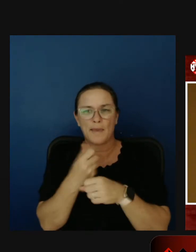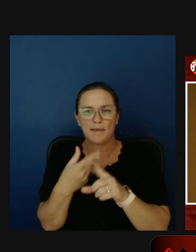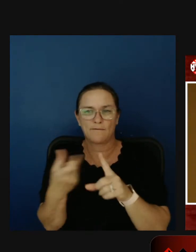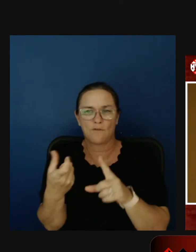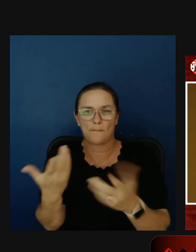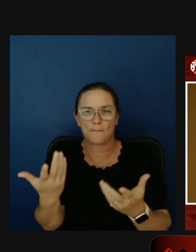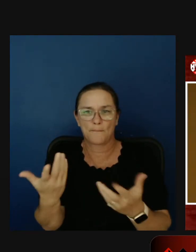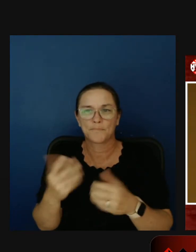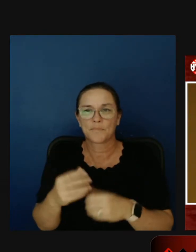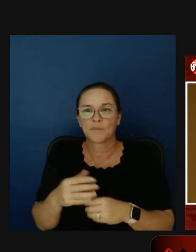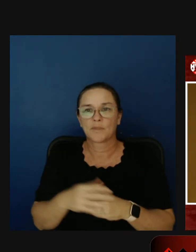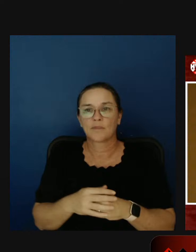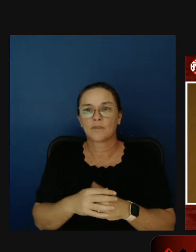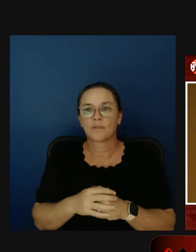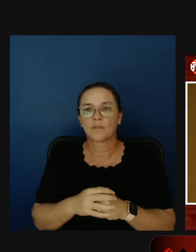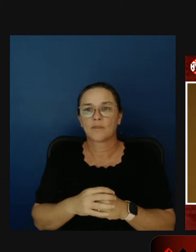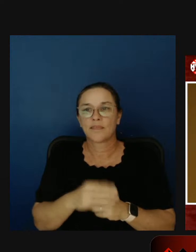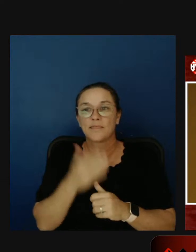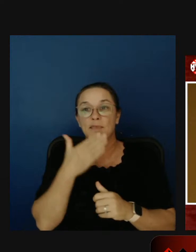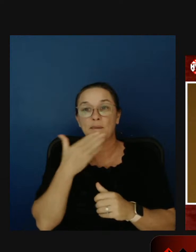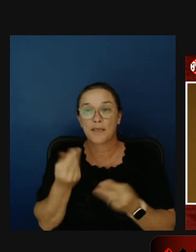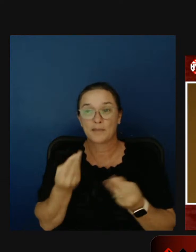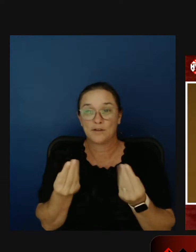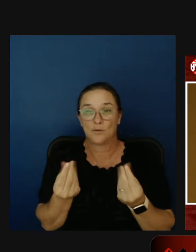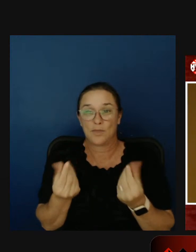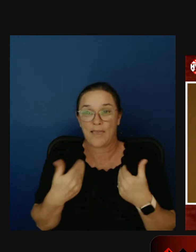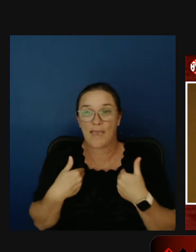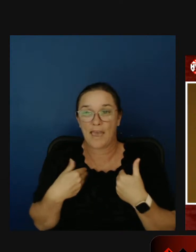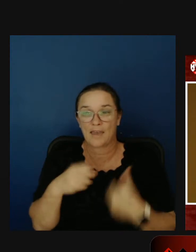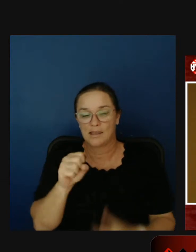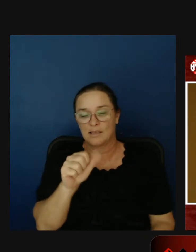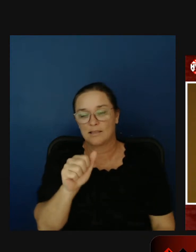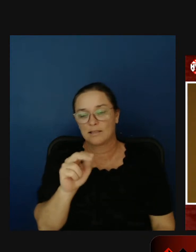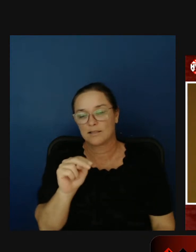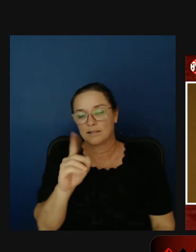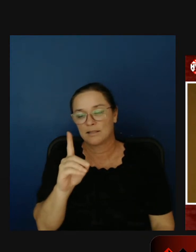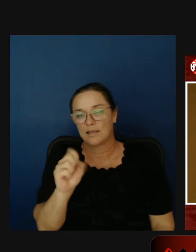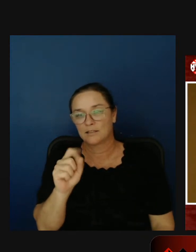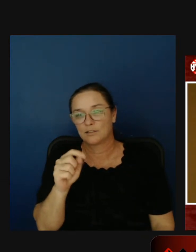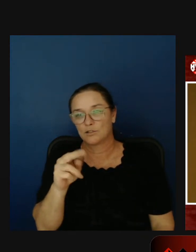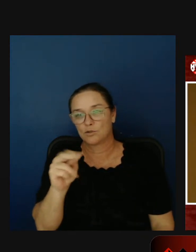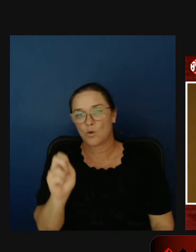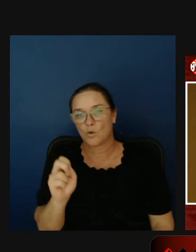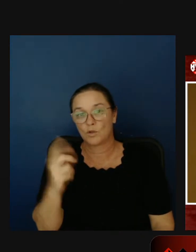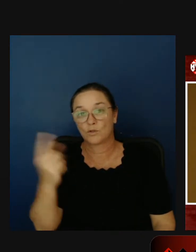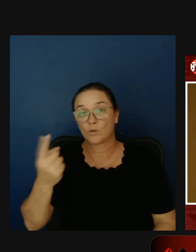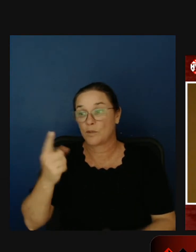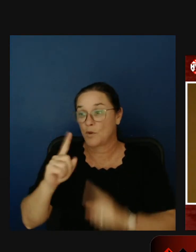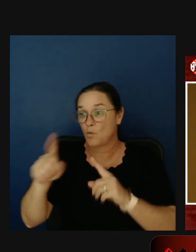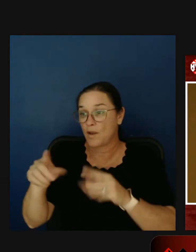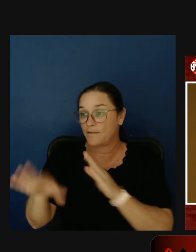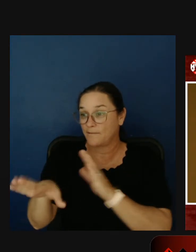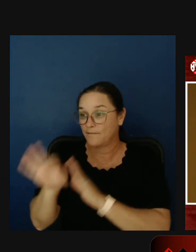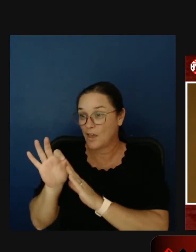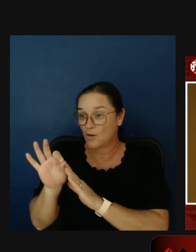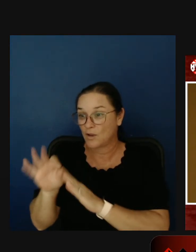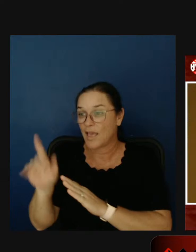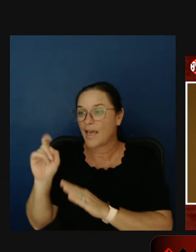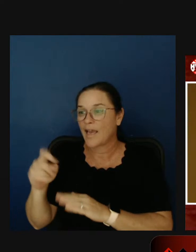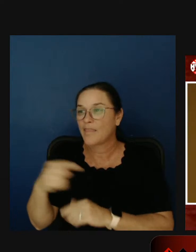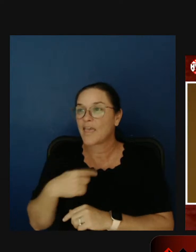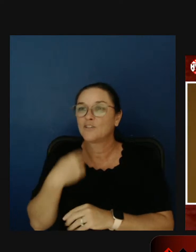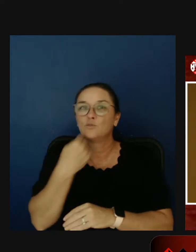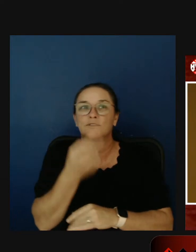The best material they had was sandstone. So someone went and found sandstone, and they had to tell someone to